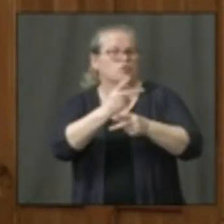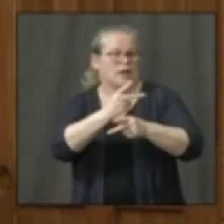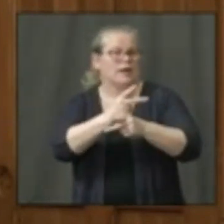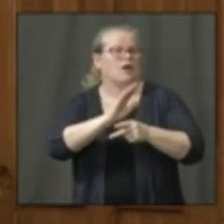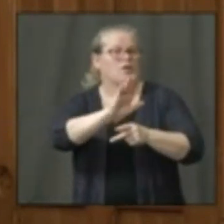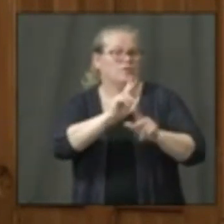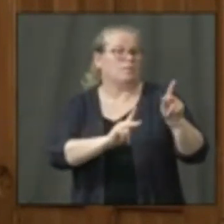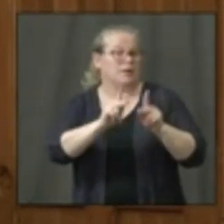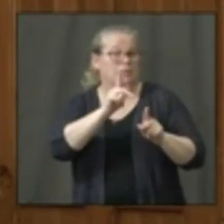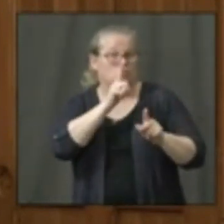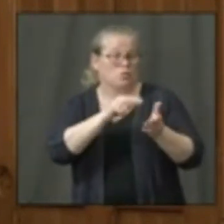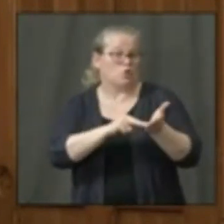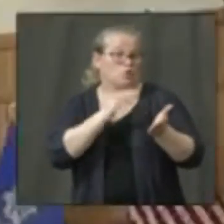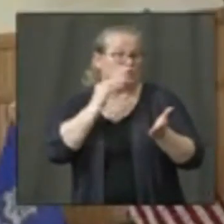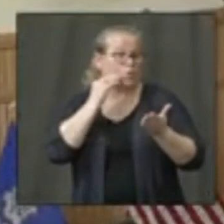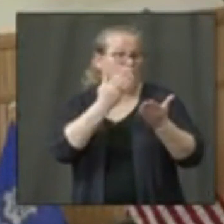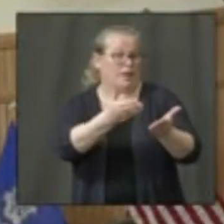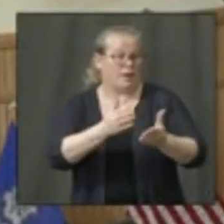residents.